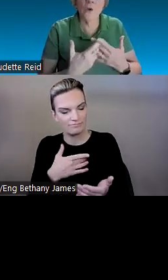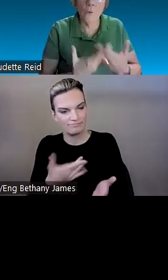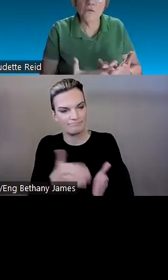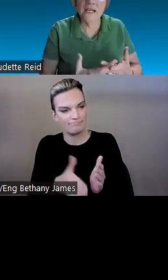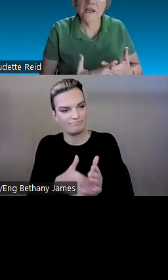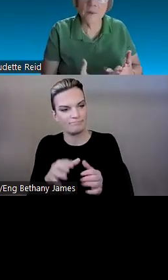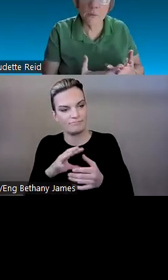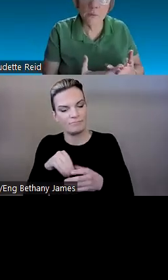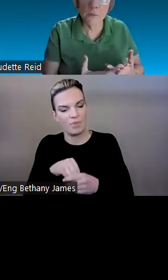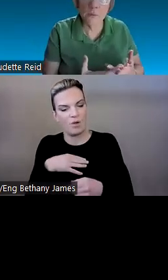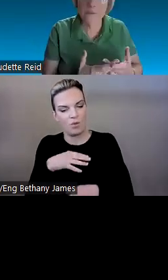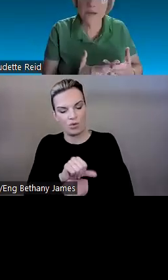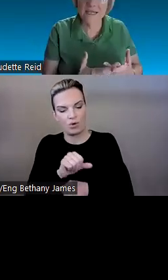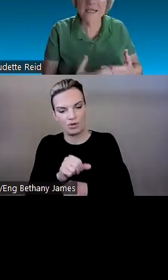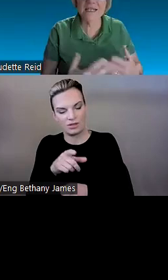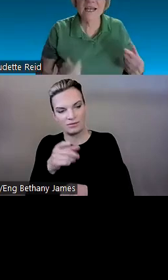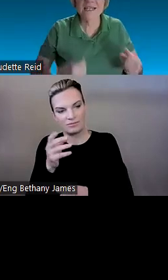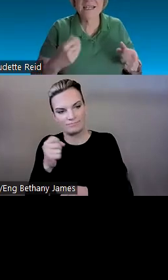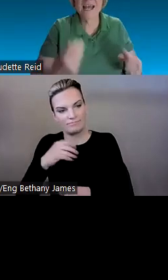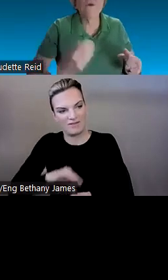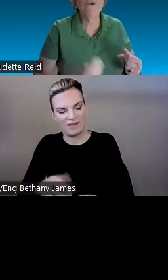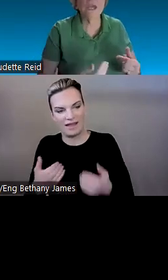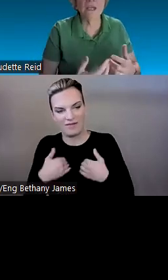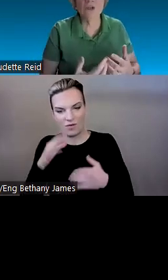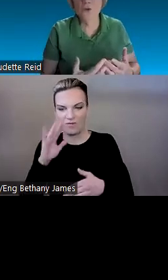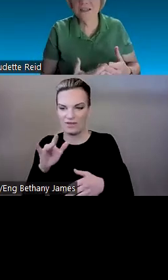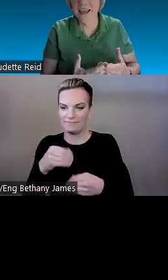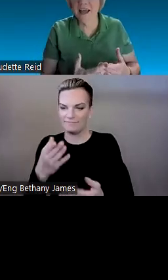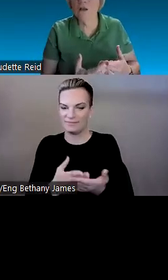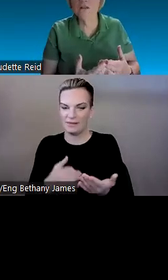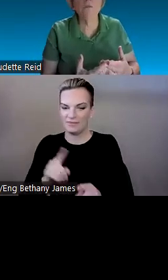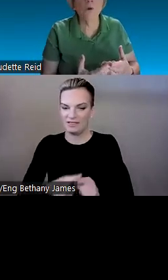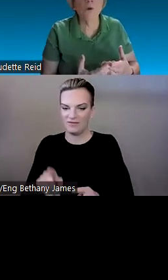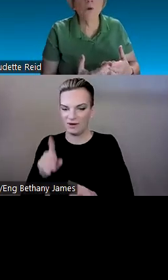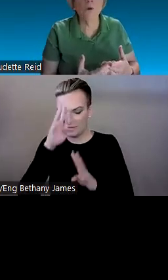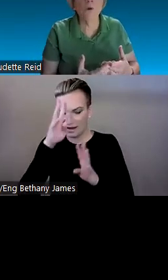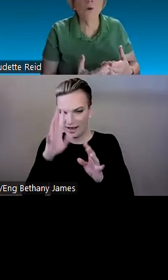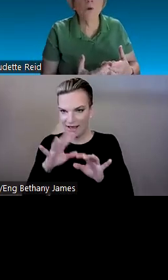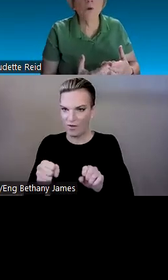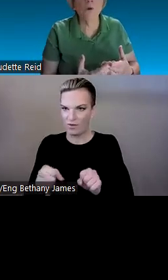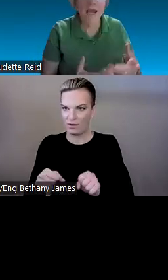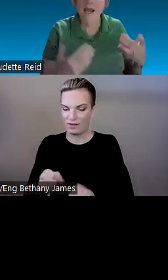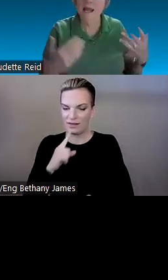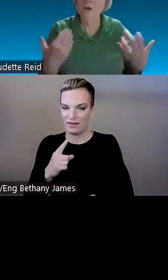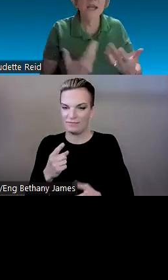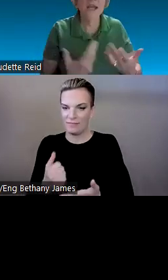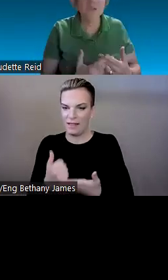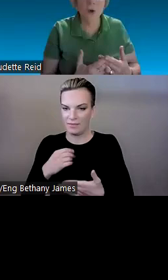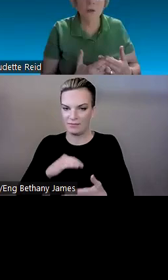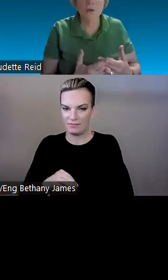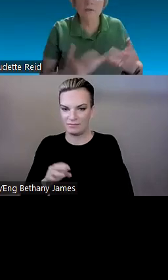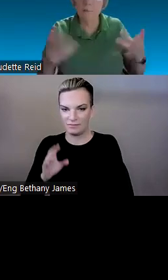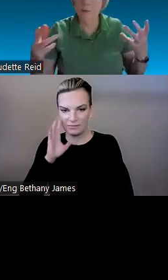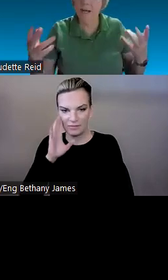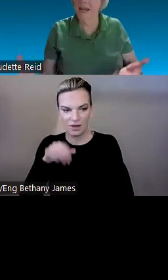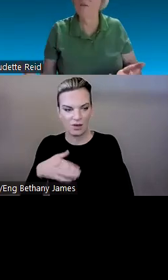And hopefully I've been able to give you some ideas as to how you can use that a little more effectively. I know I haven't gone